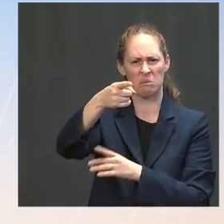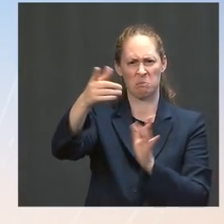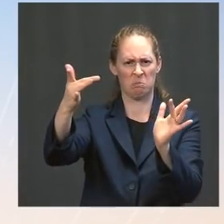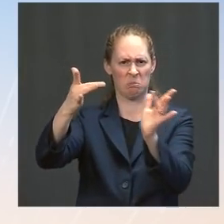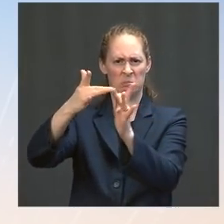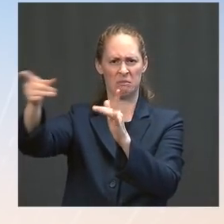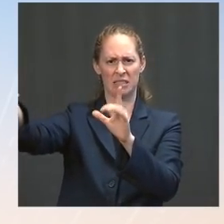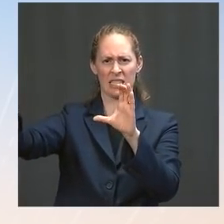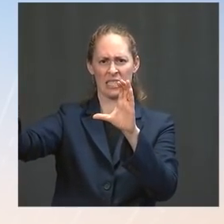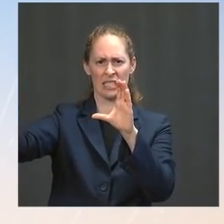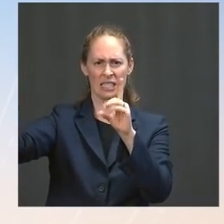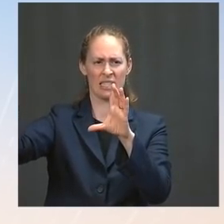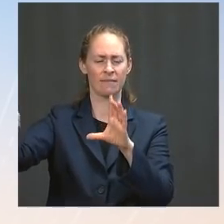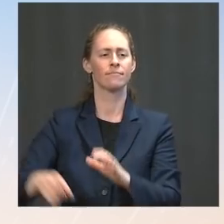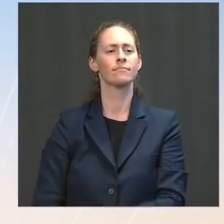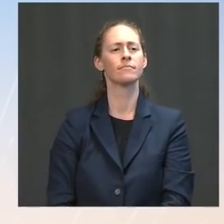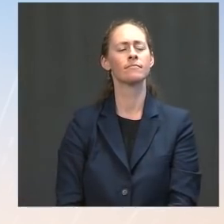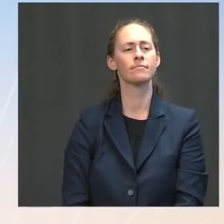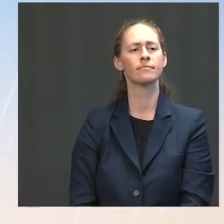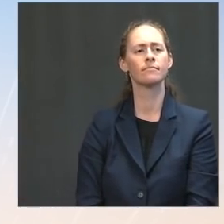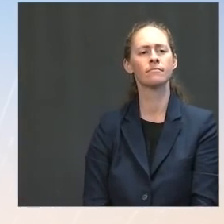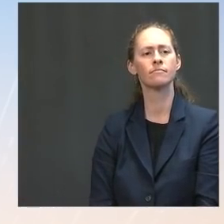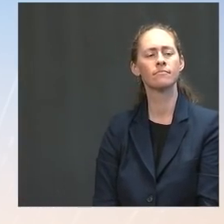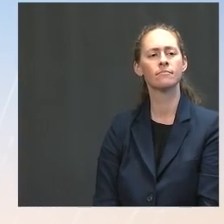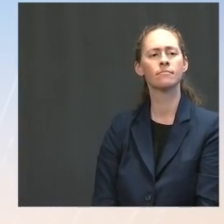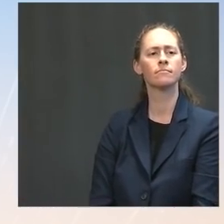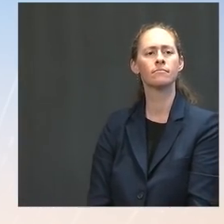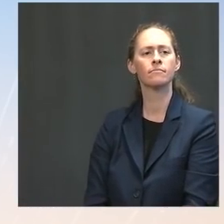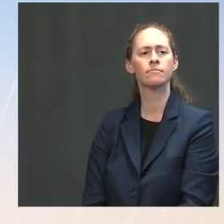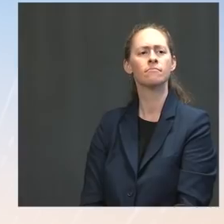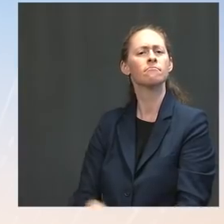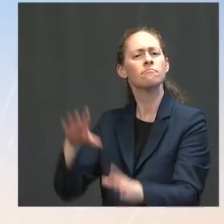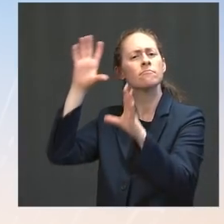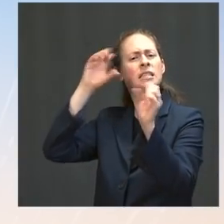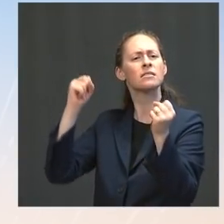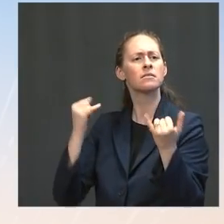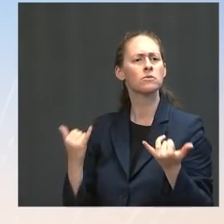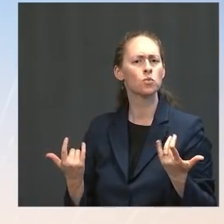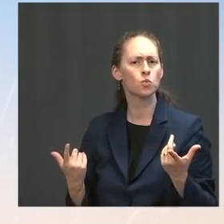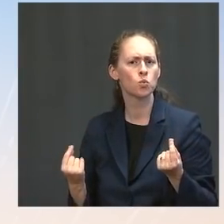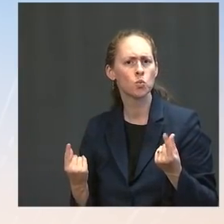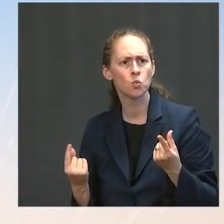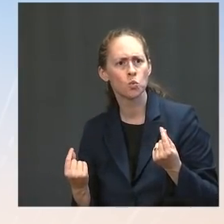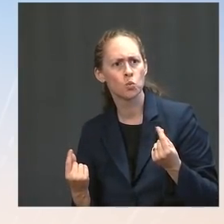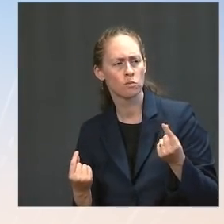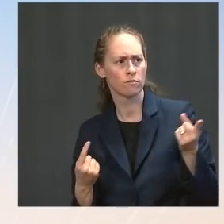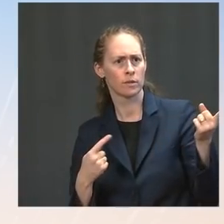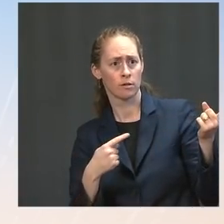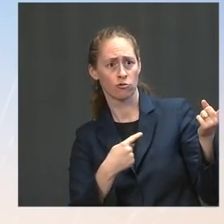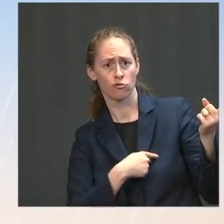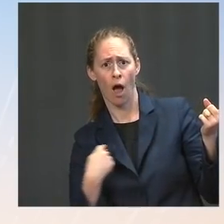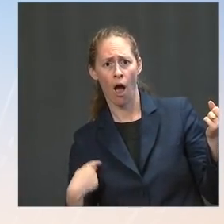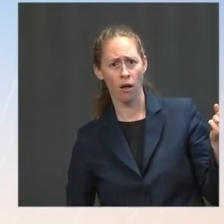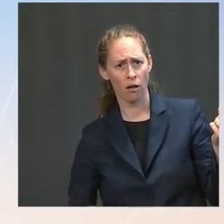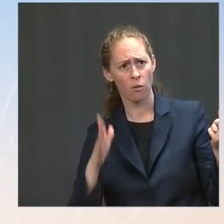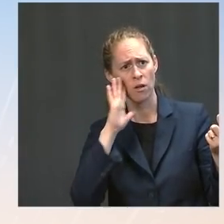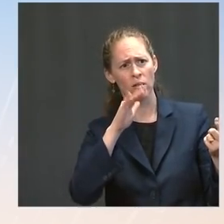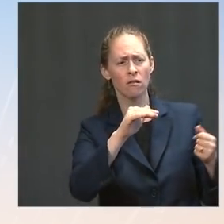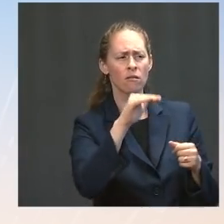Can I ask you a threshold question Sure. about the range of assistance that the U.S. is now promising to offer to Afghanistan after August 30th?